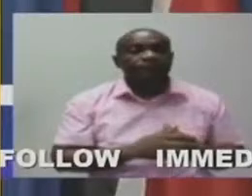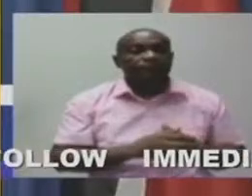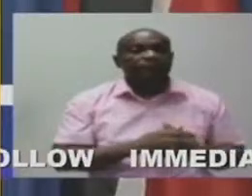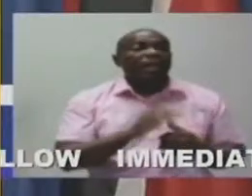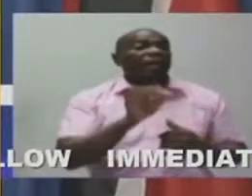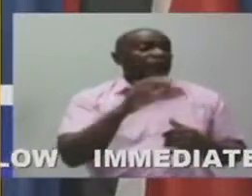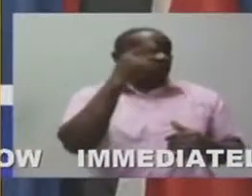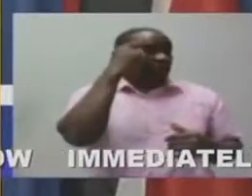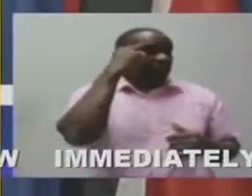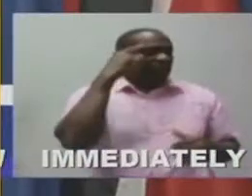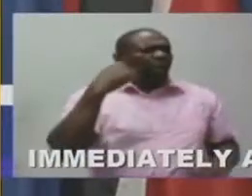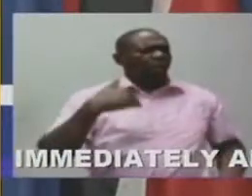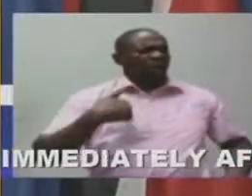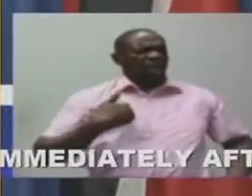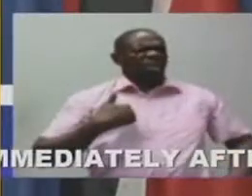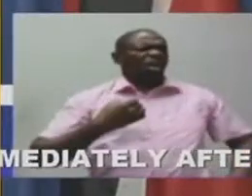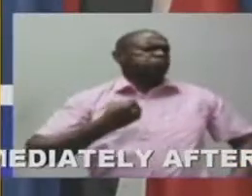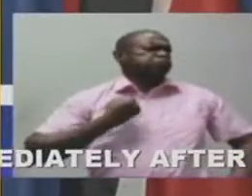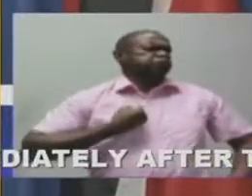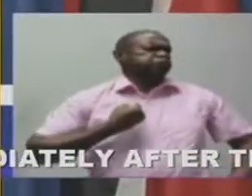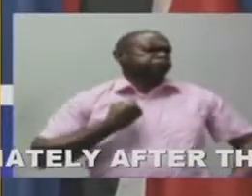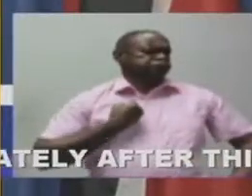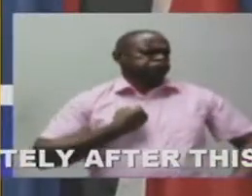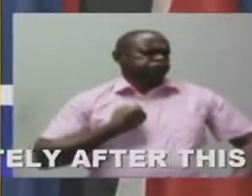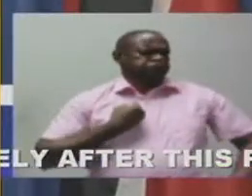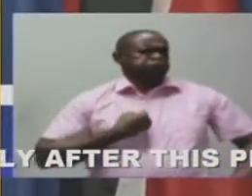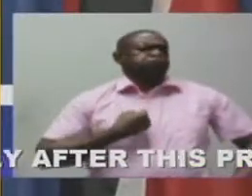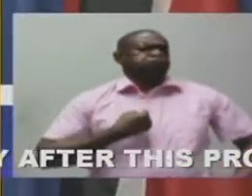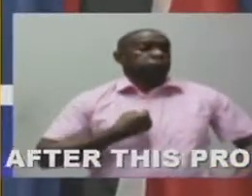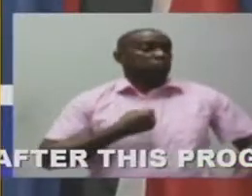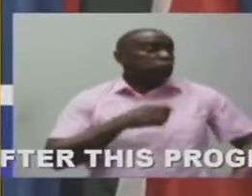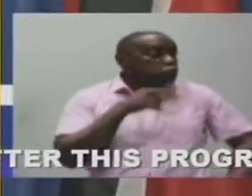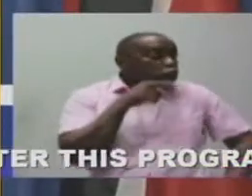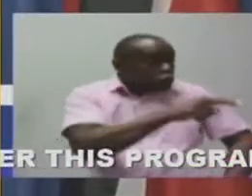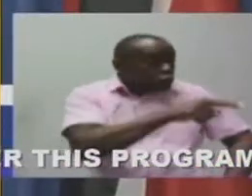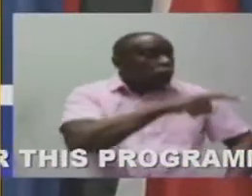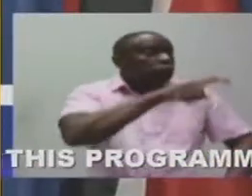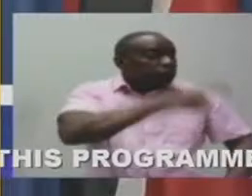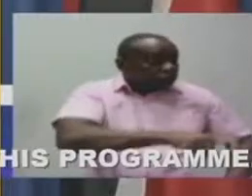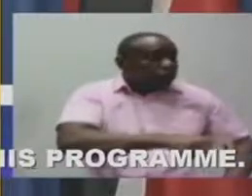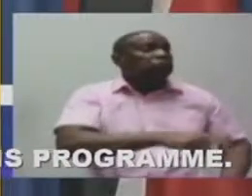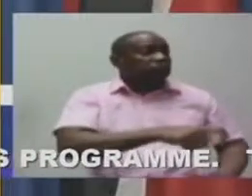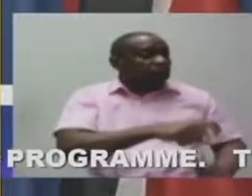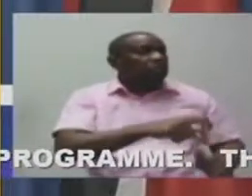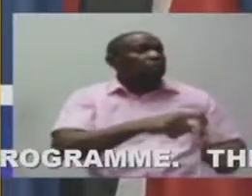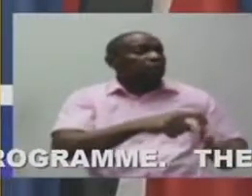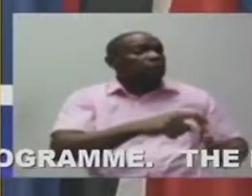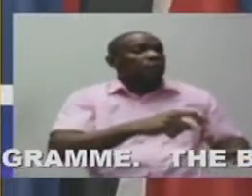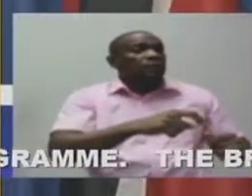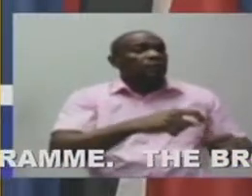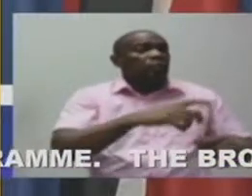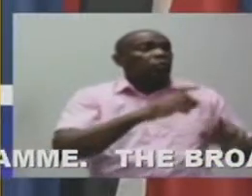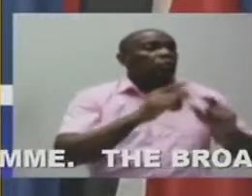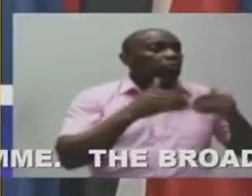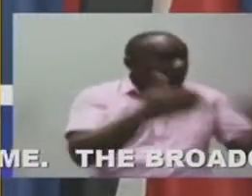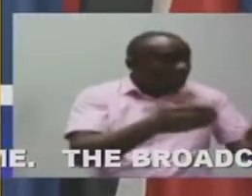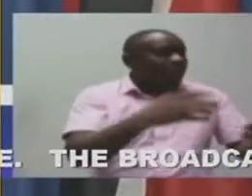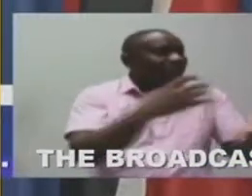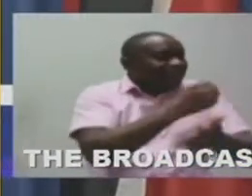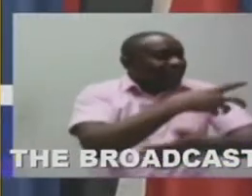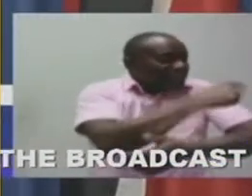strong, you should be the cohort that is out front defending the nation by doing what has to be done,